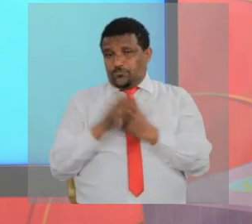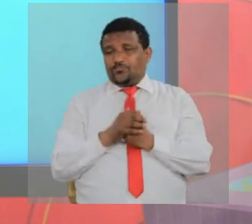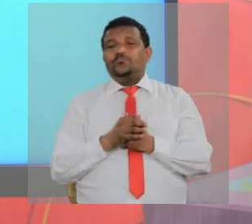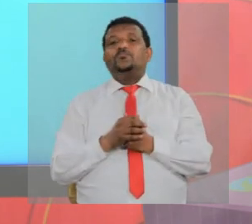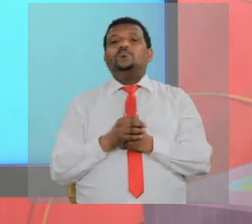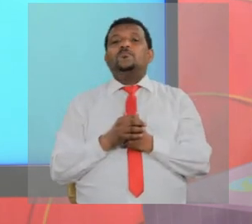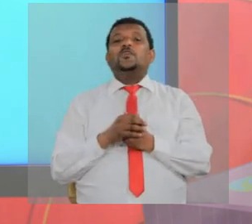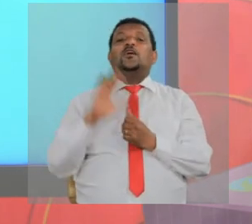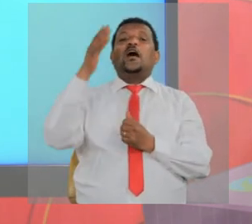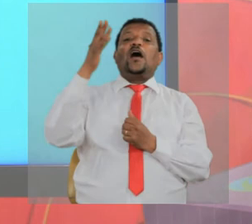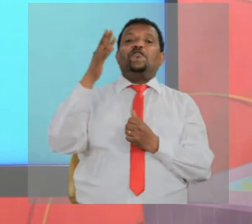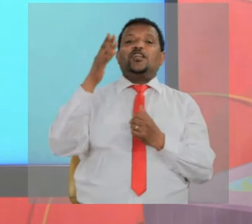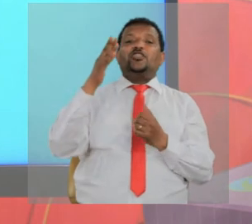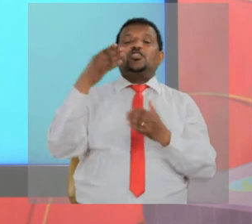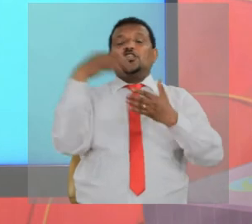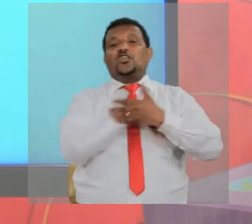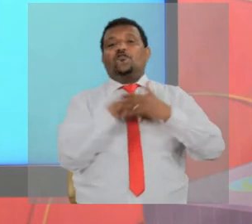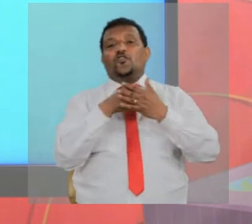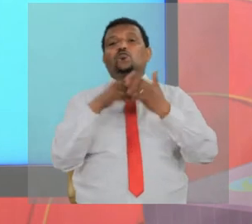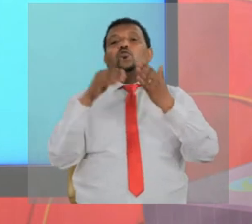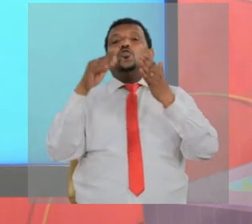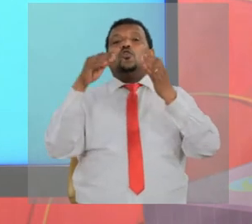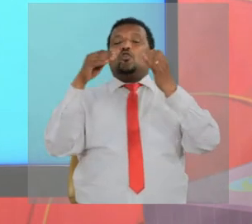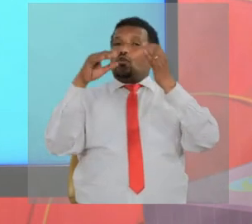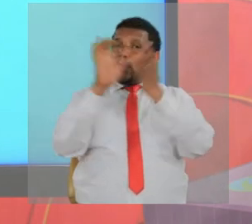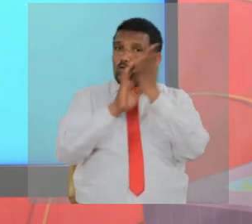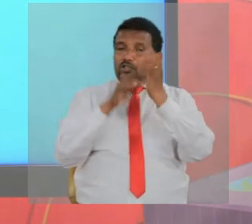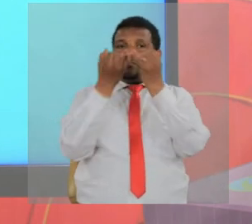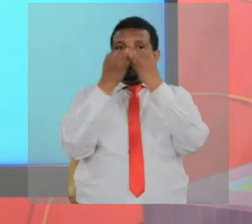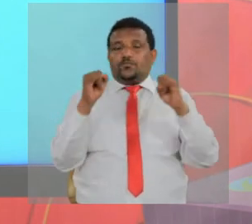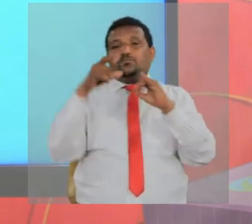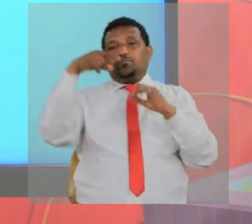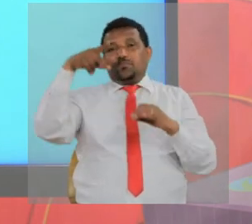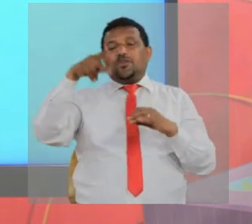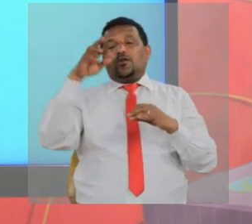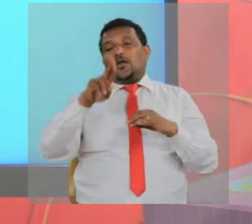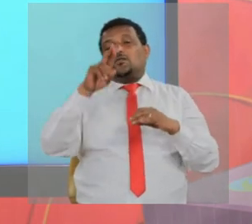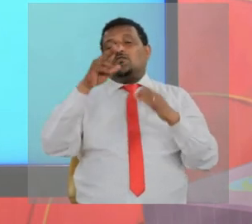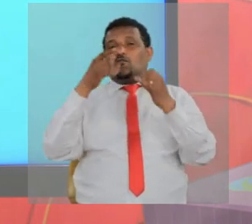The average revenue is calculated by dividing QR for Q, which is